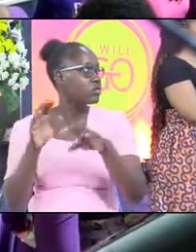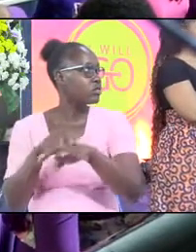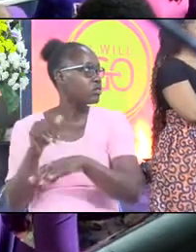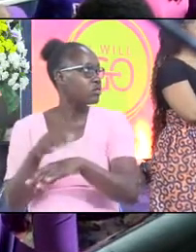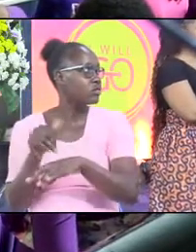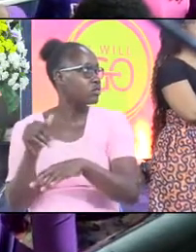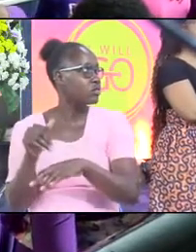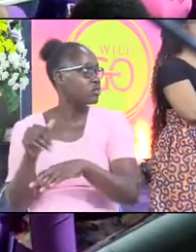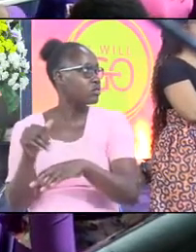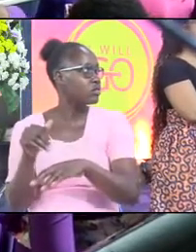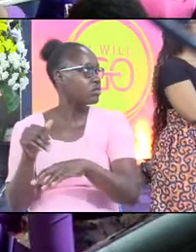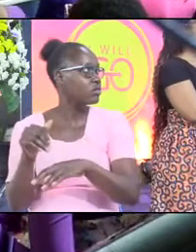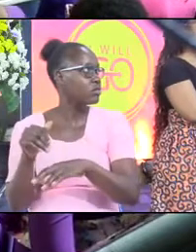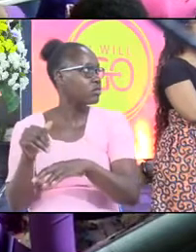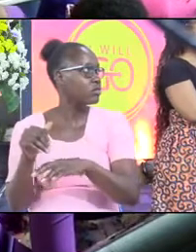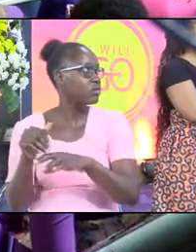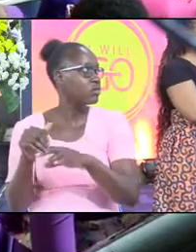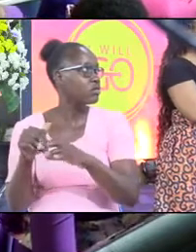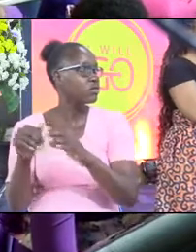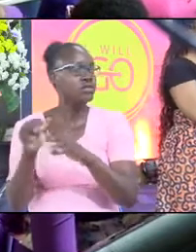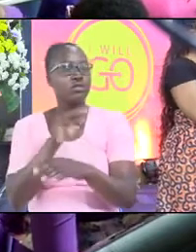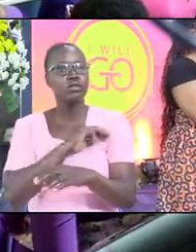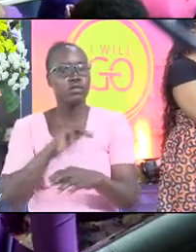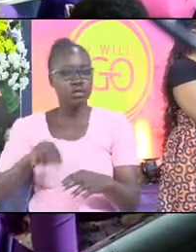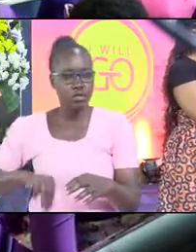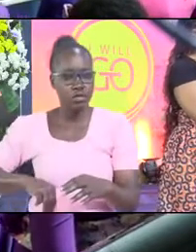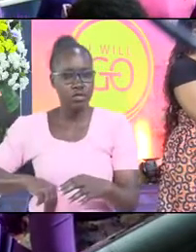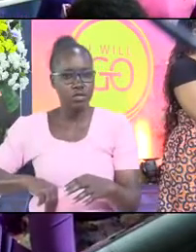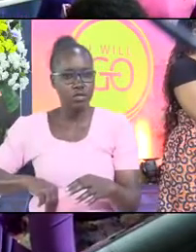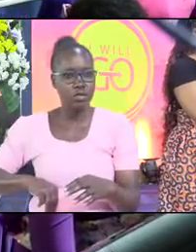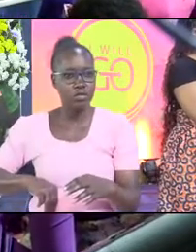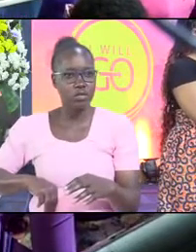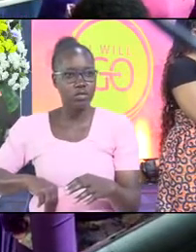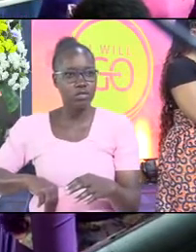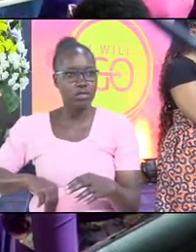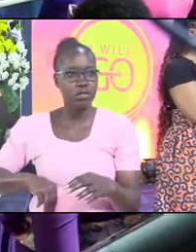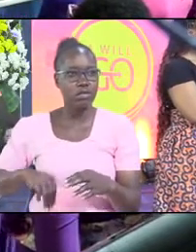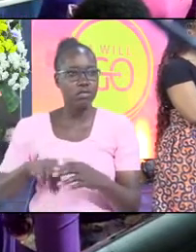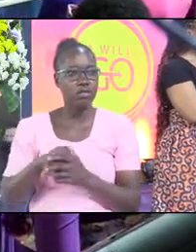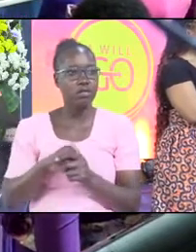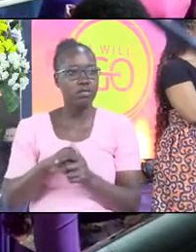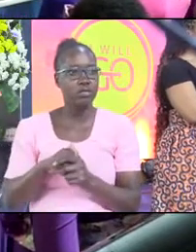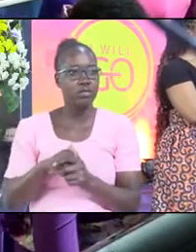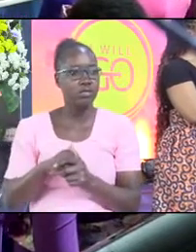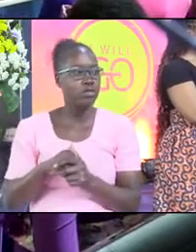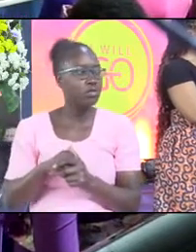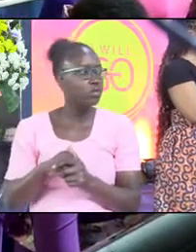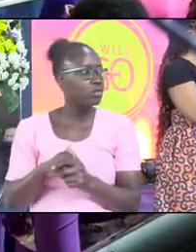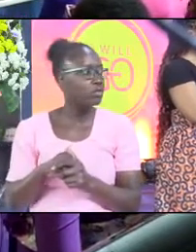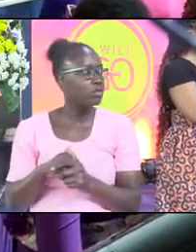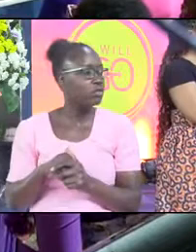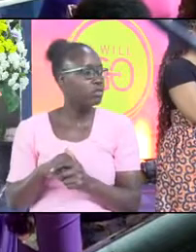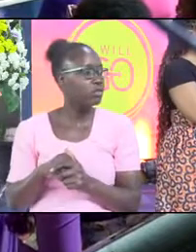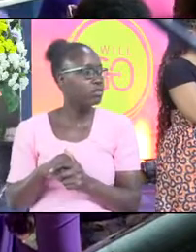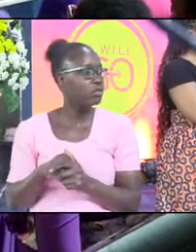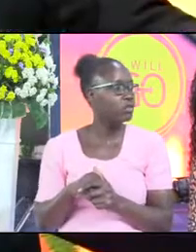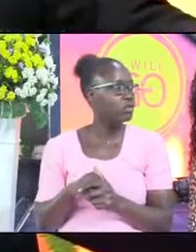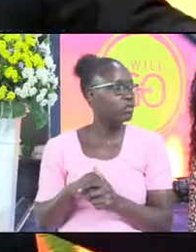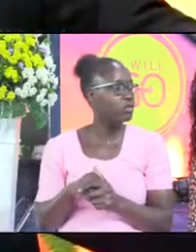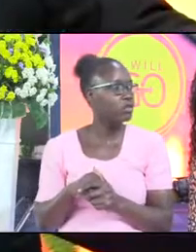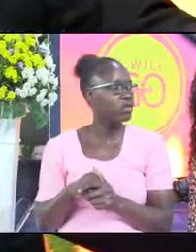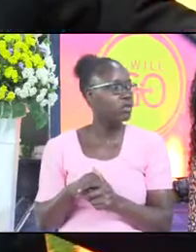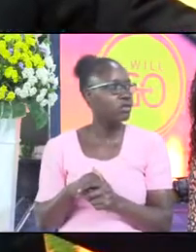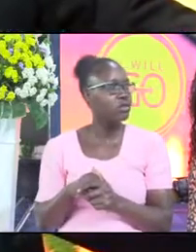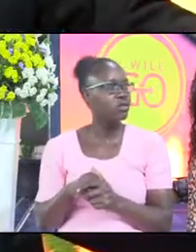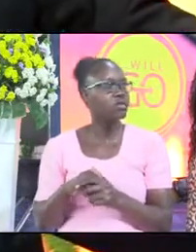Call to be saints. Called to be saints. By the way, I